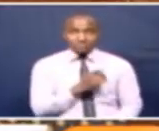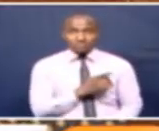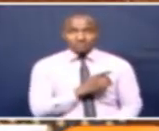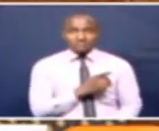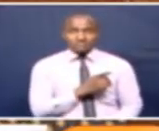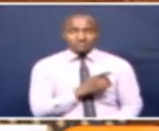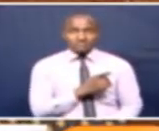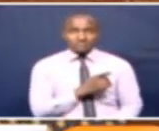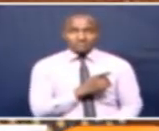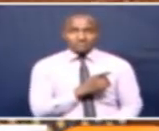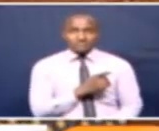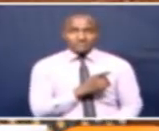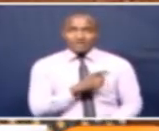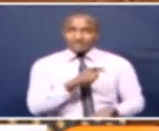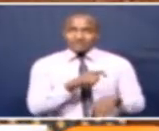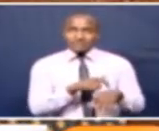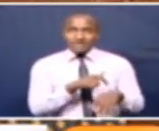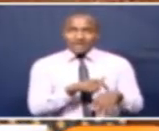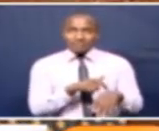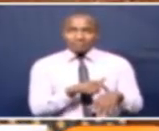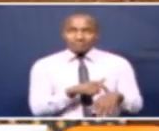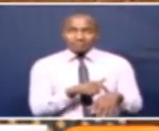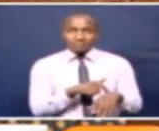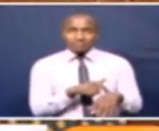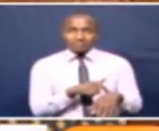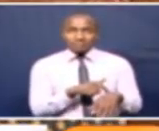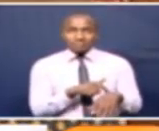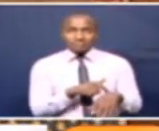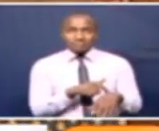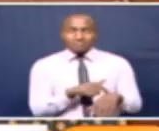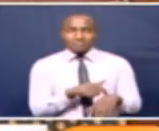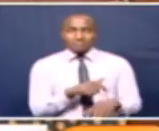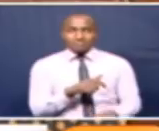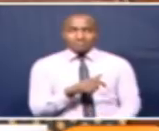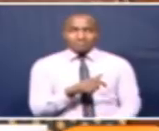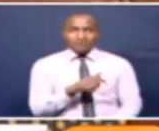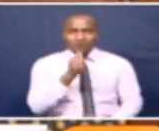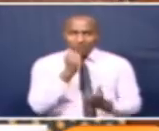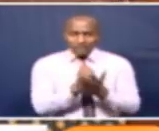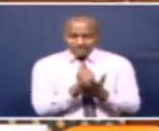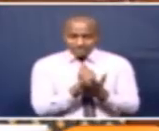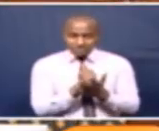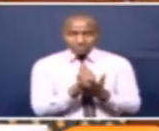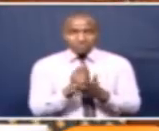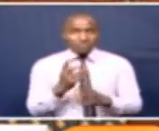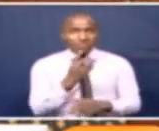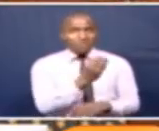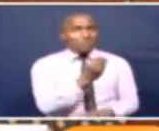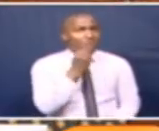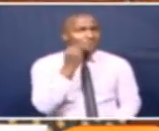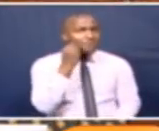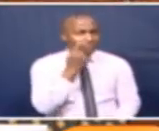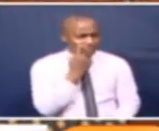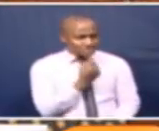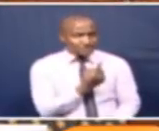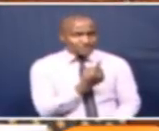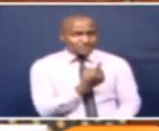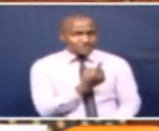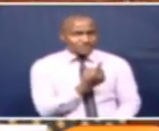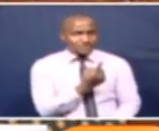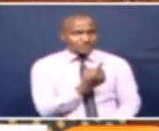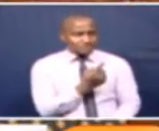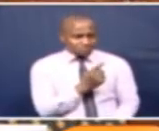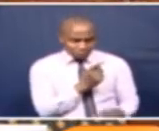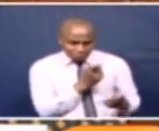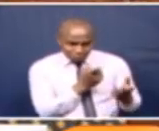I was looking at, I got out of my office and went to my house to see the results,